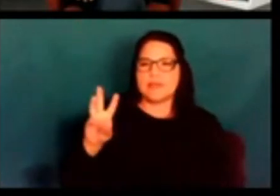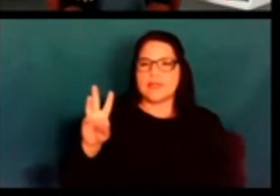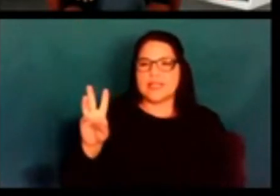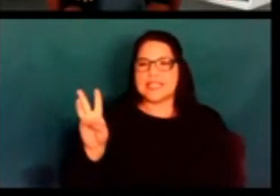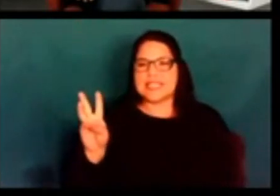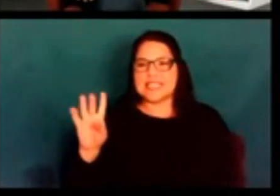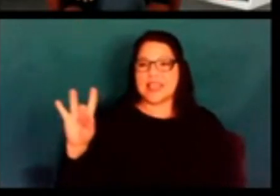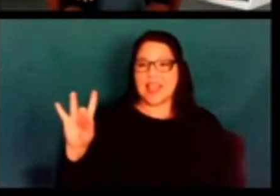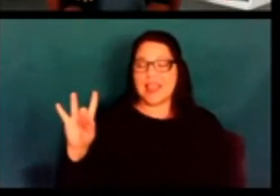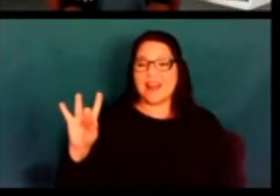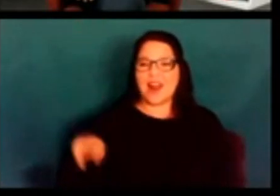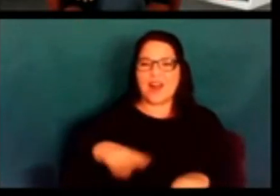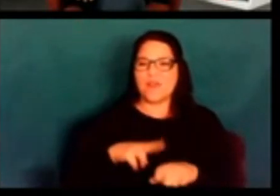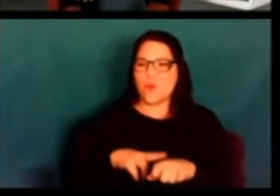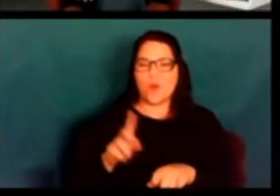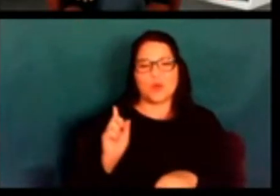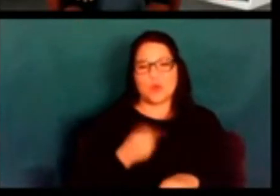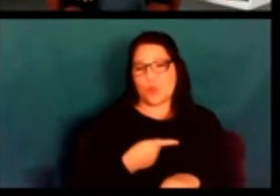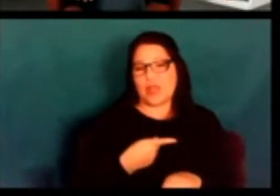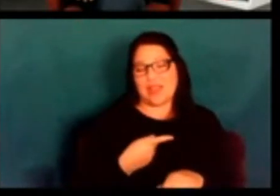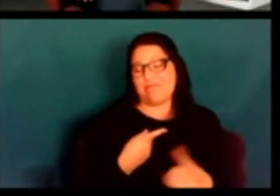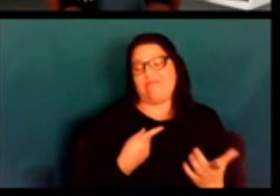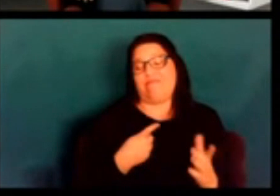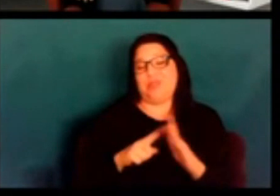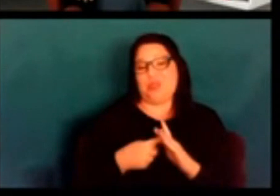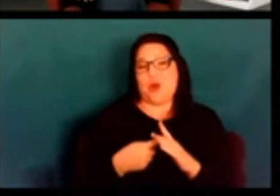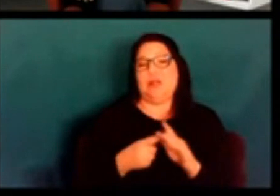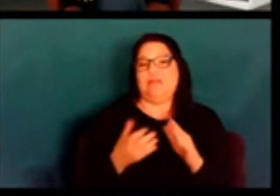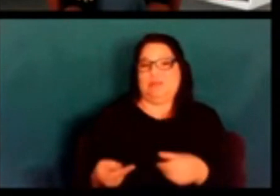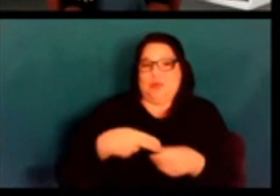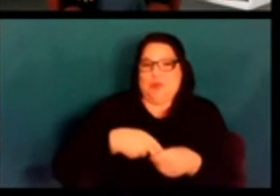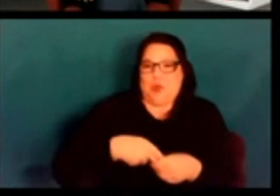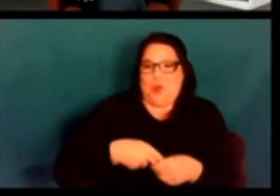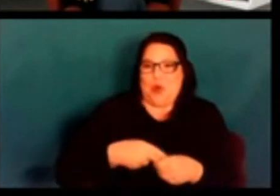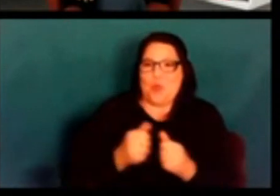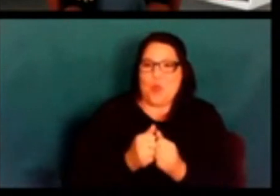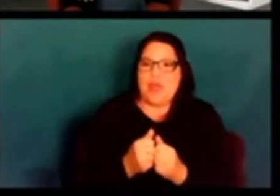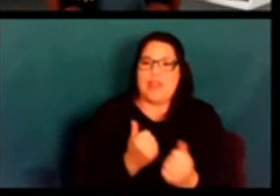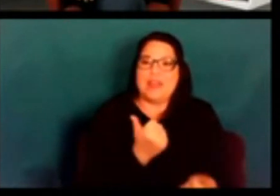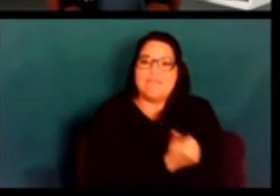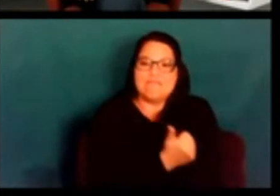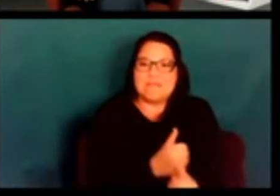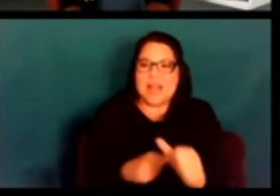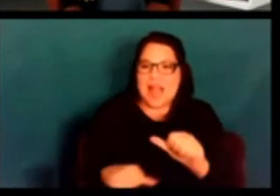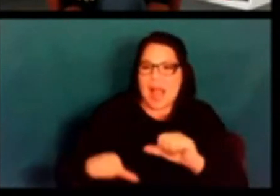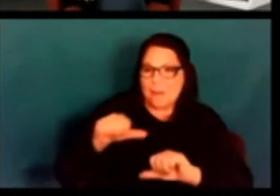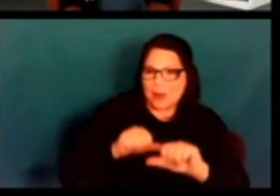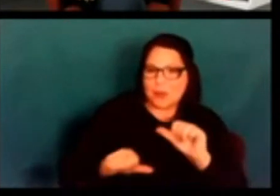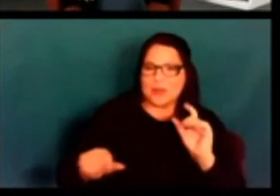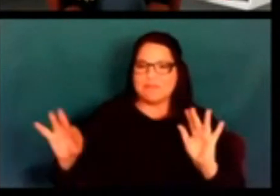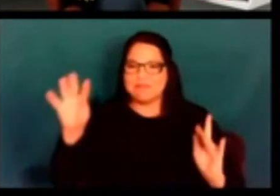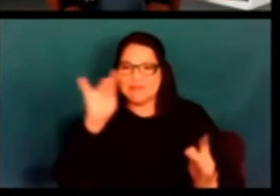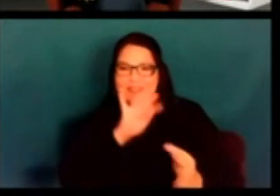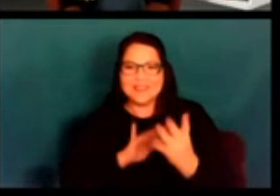we all got on that tip in trendy chemical substances and all of that.